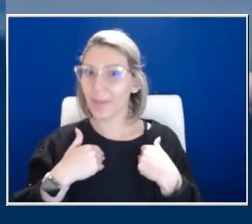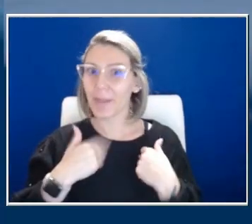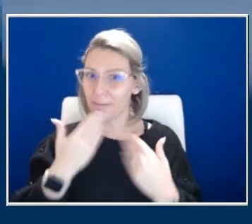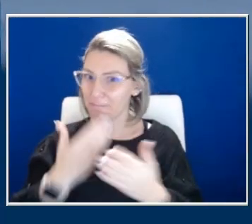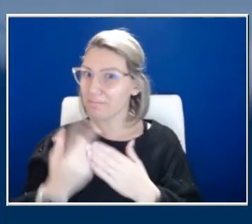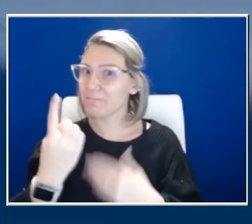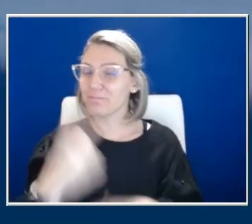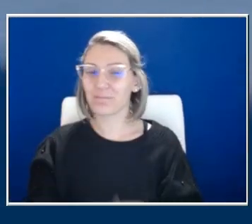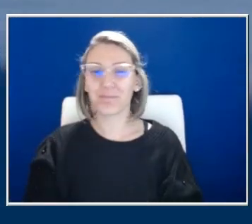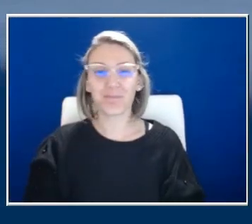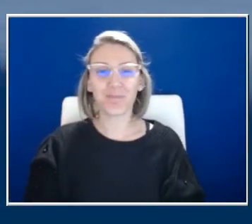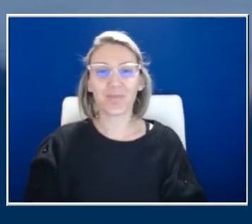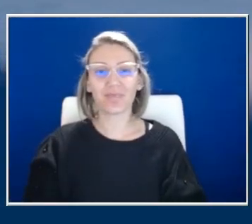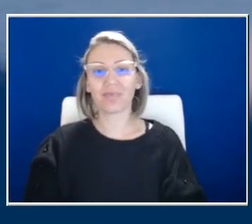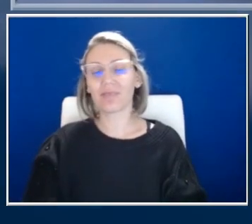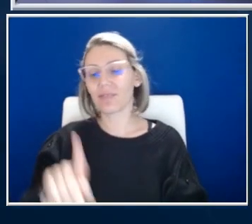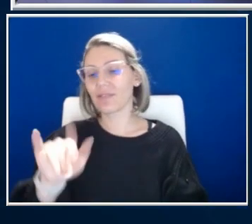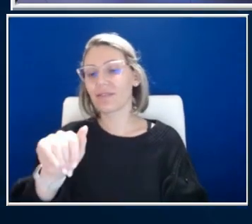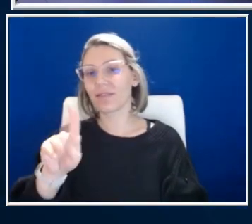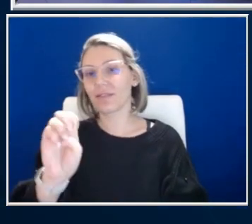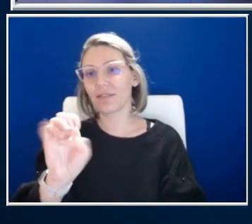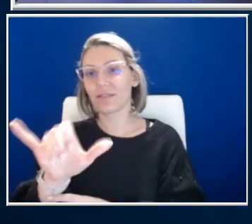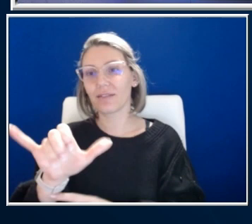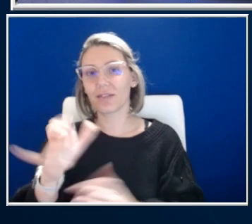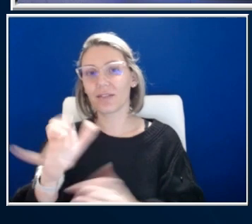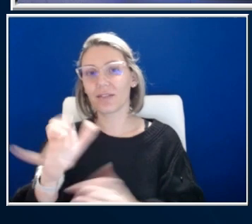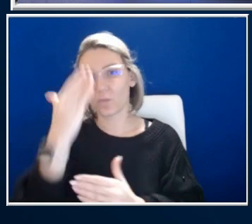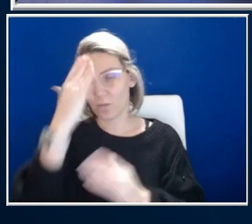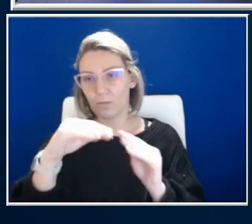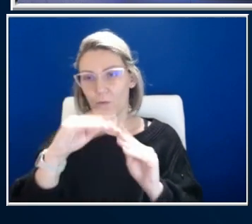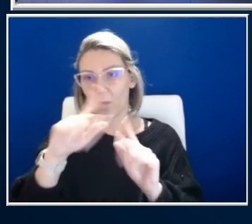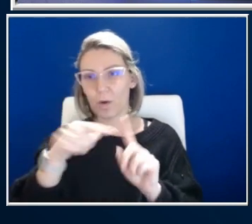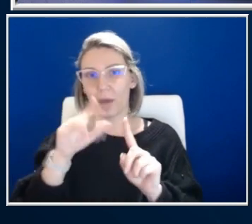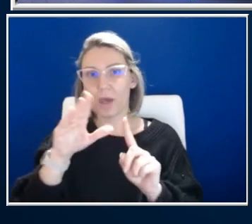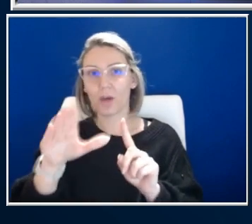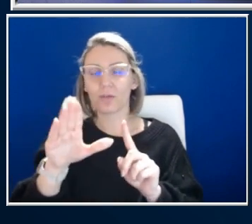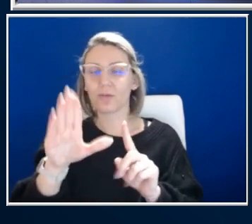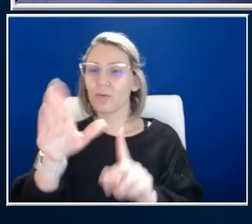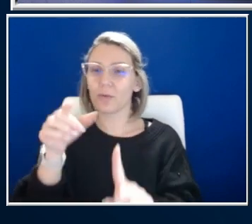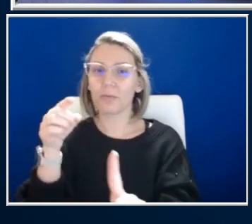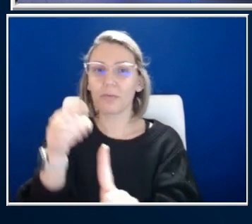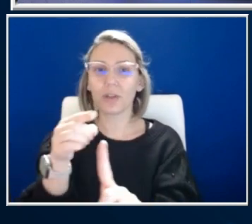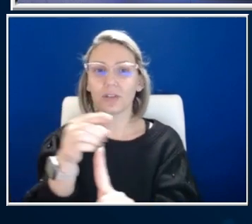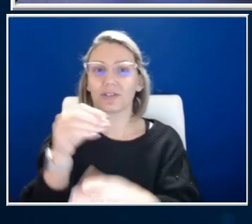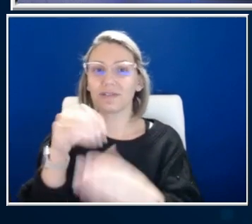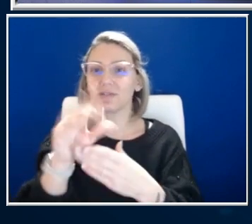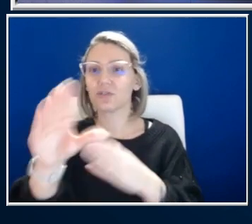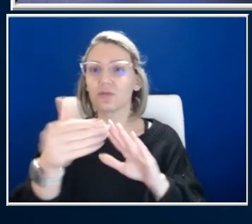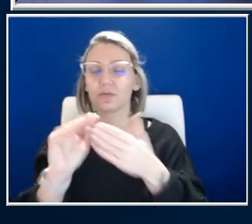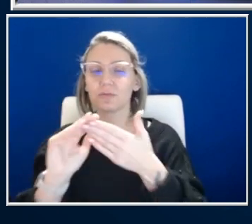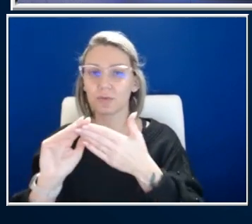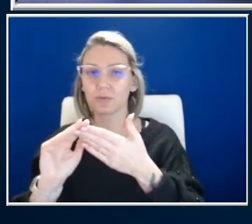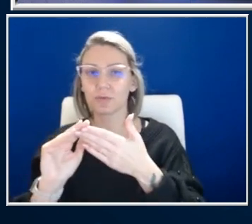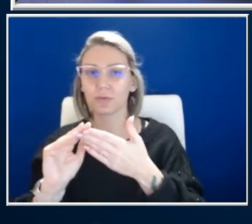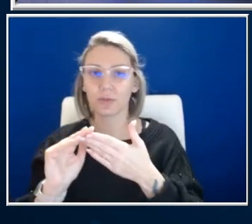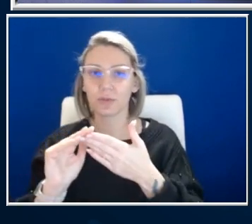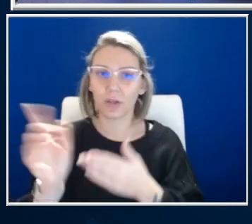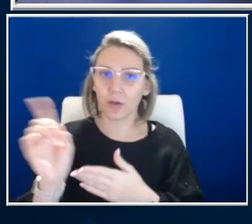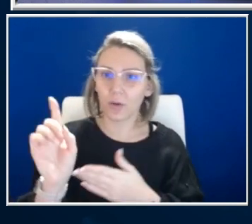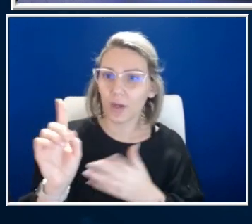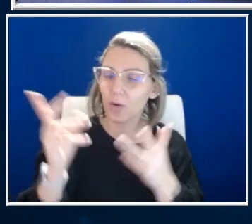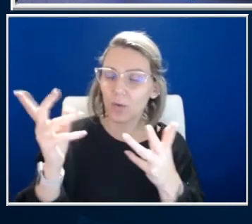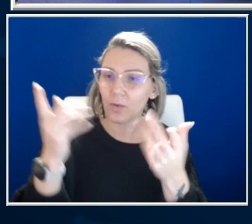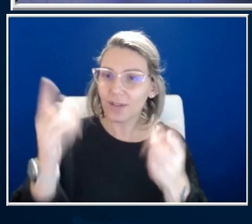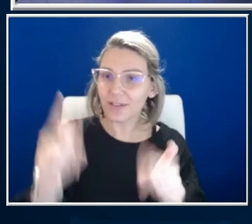Casey wants to know a little bit more about Yolanda's mission in her community. Where do we stand? What do you plan